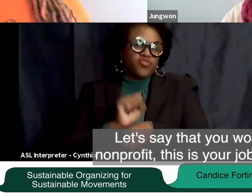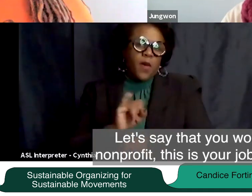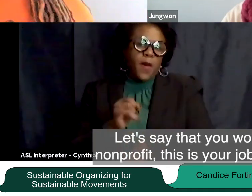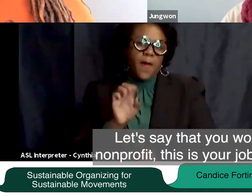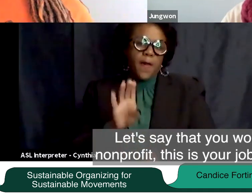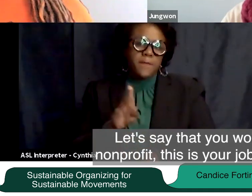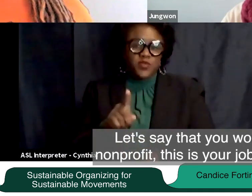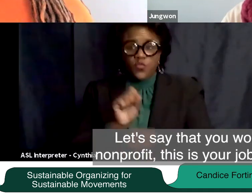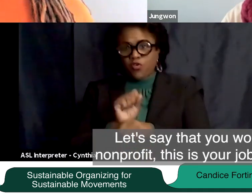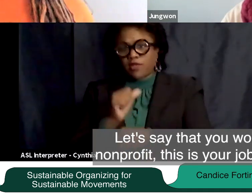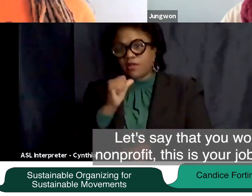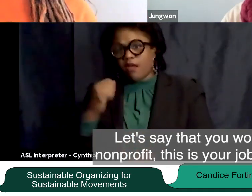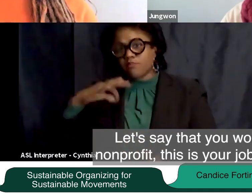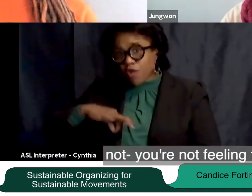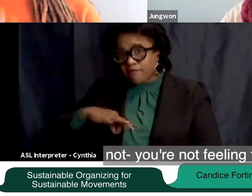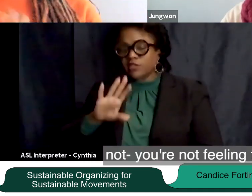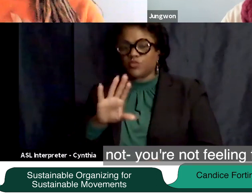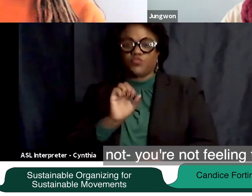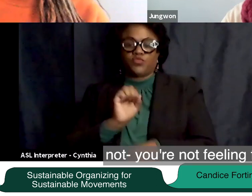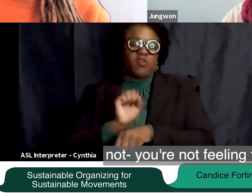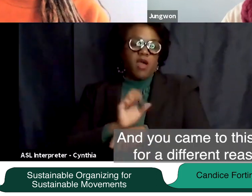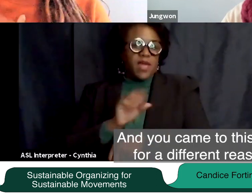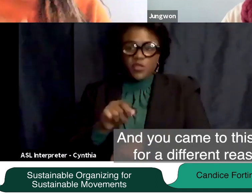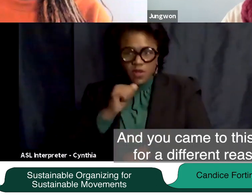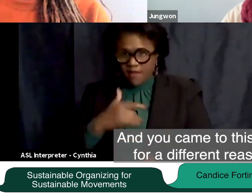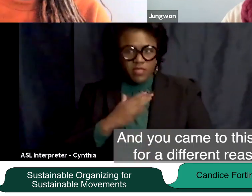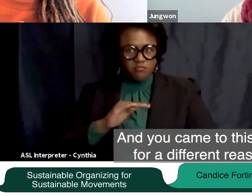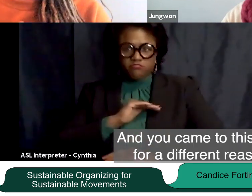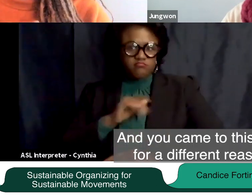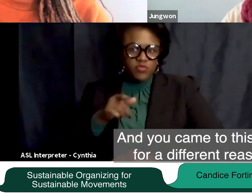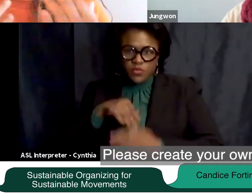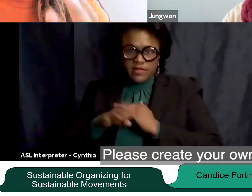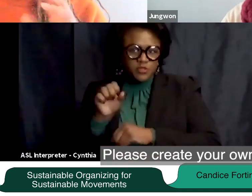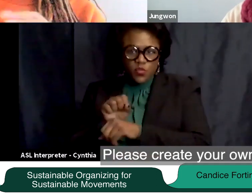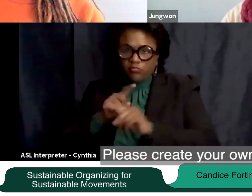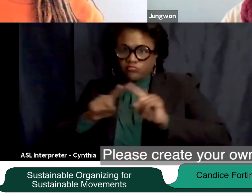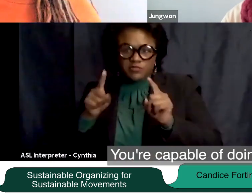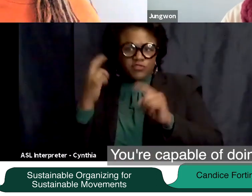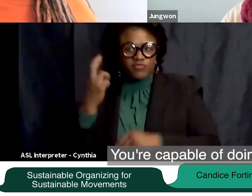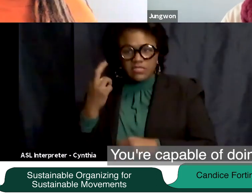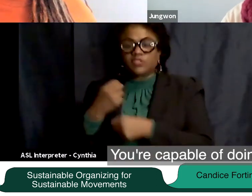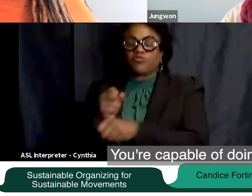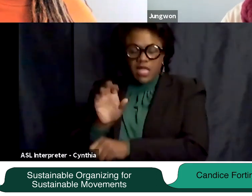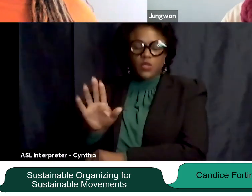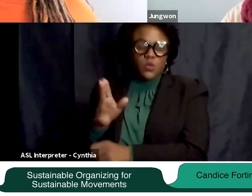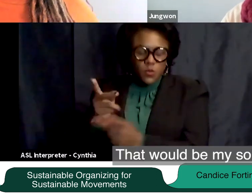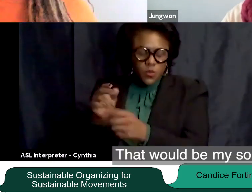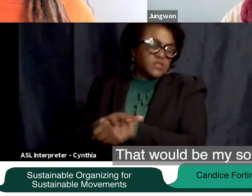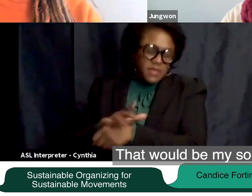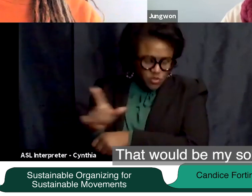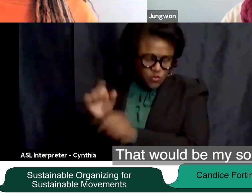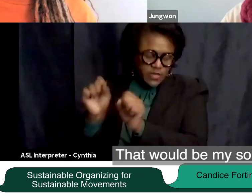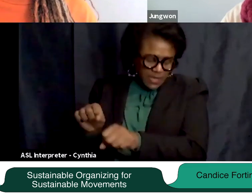you work in a nonprofit, this is your job, and you're not feeling fulfilled, and you came to this work for a different reason. Please create your own space. You're capable of doing that. That